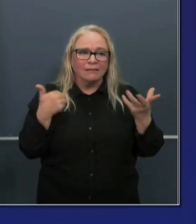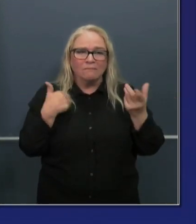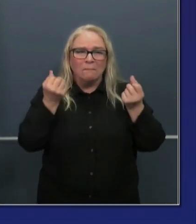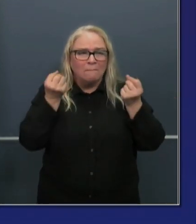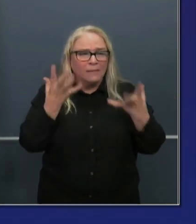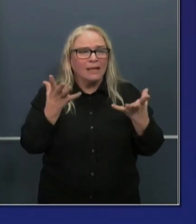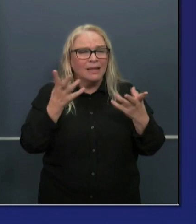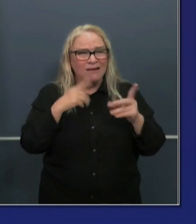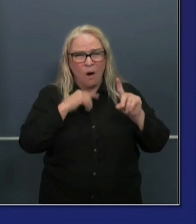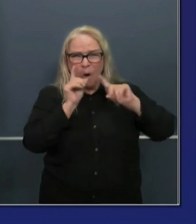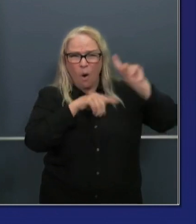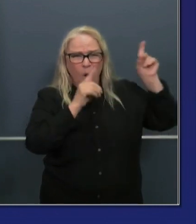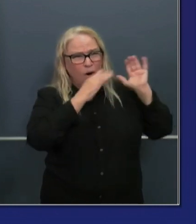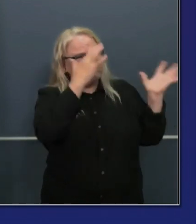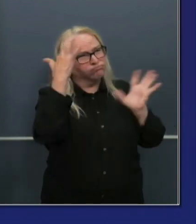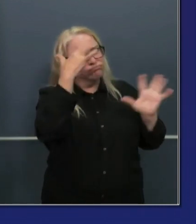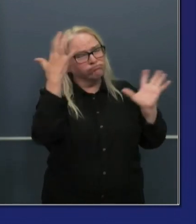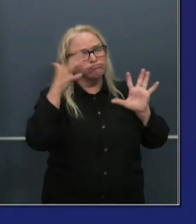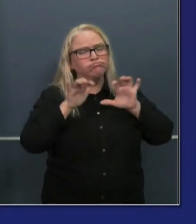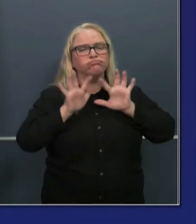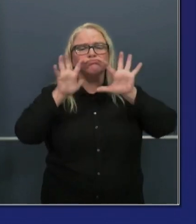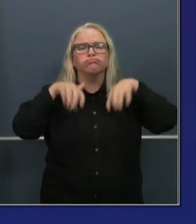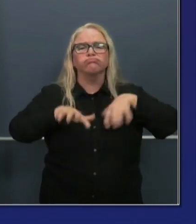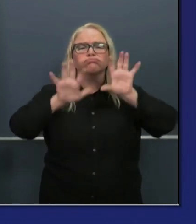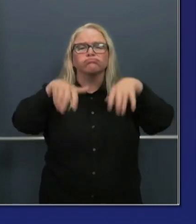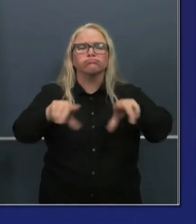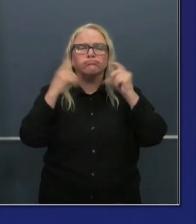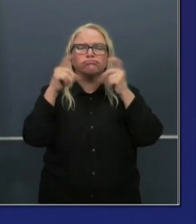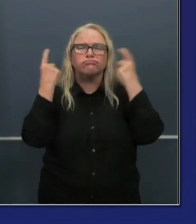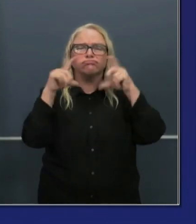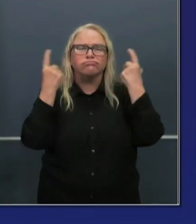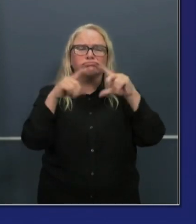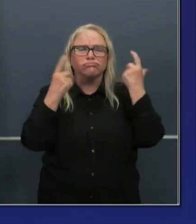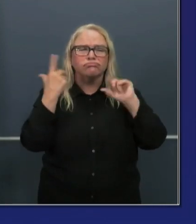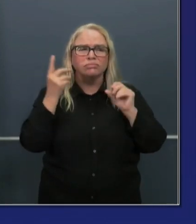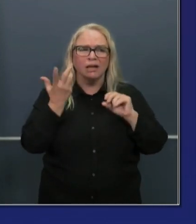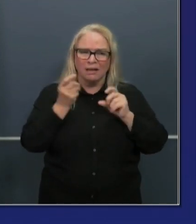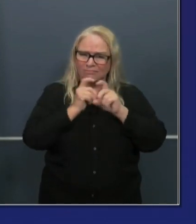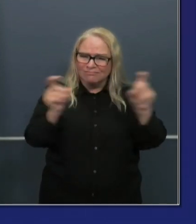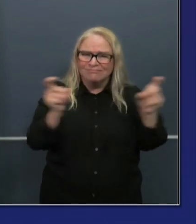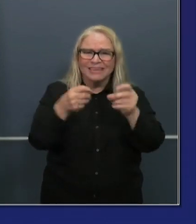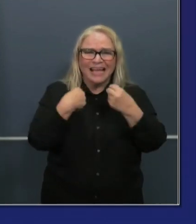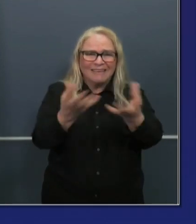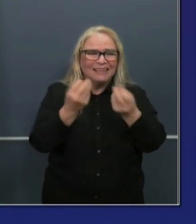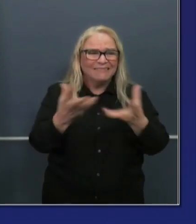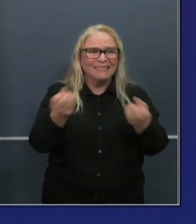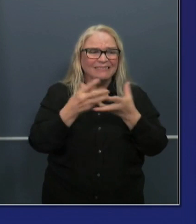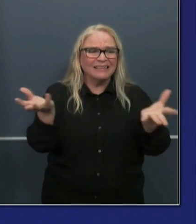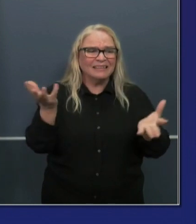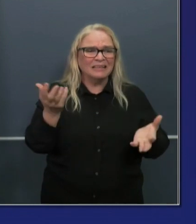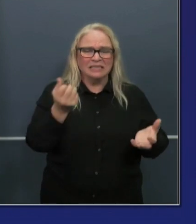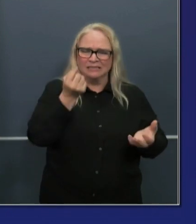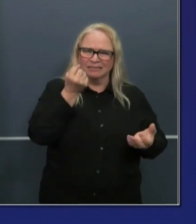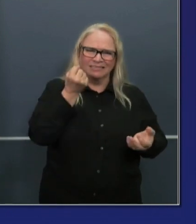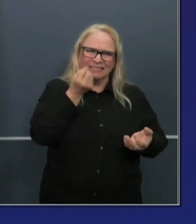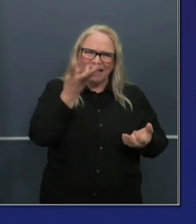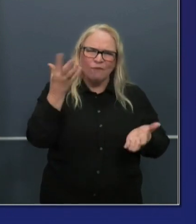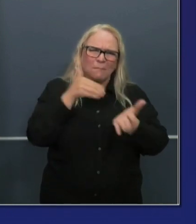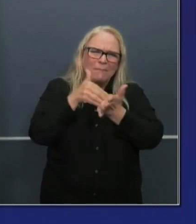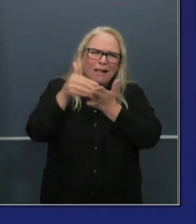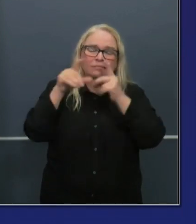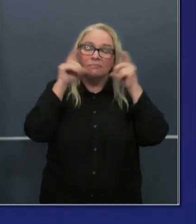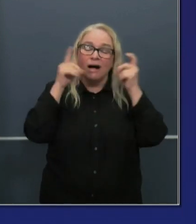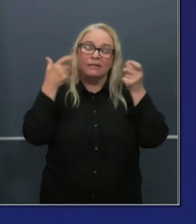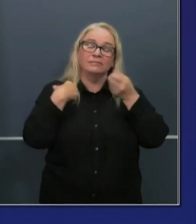into the state. We made a bold move to procure hundreds of millions of masks. That bold move